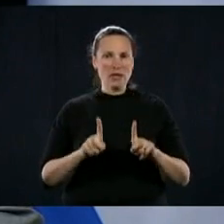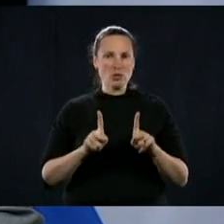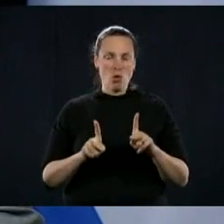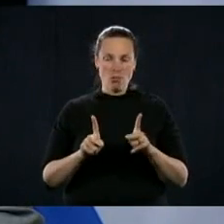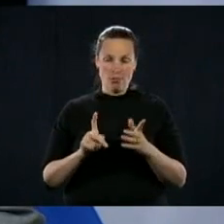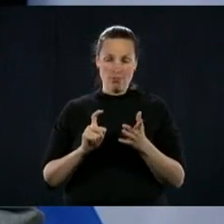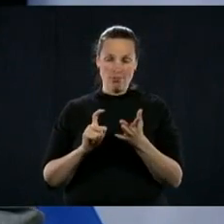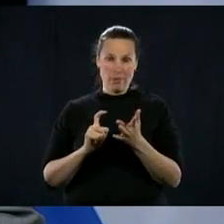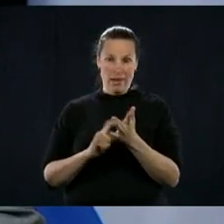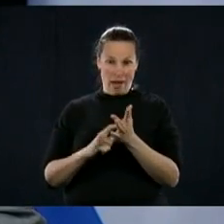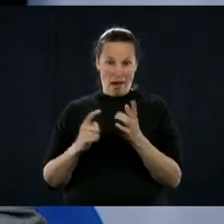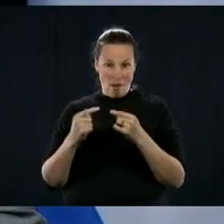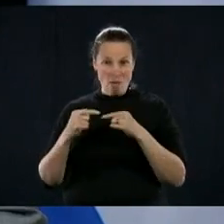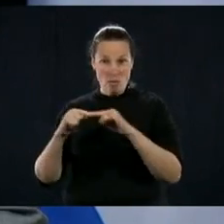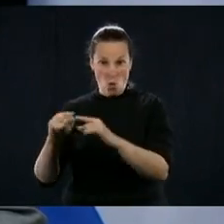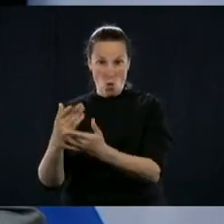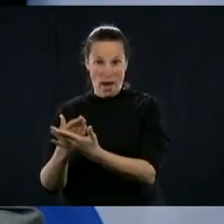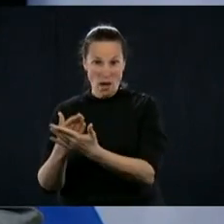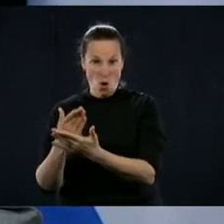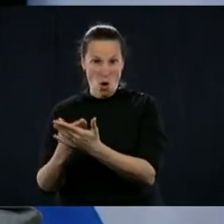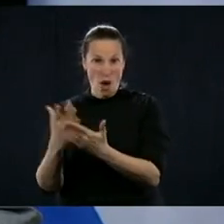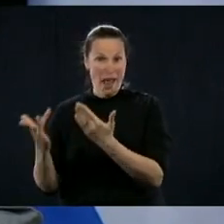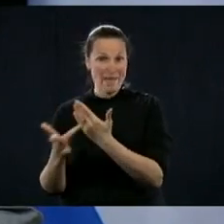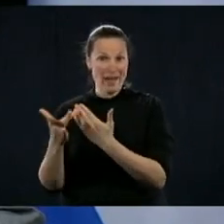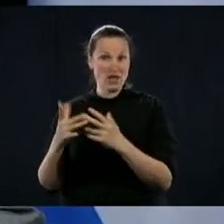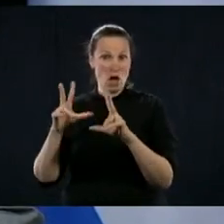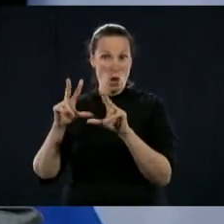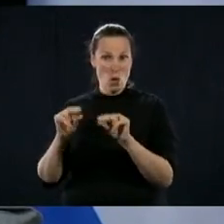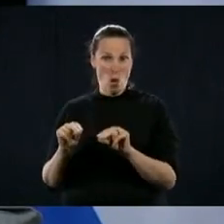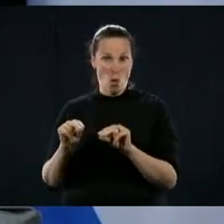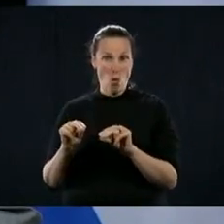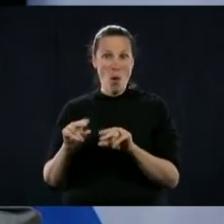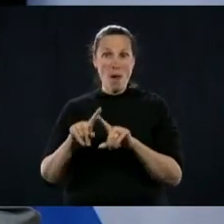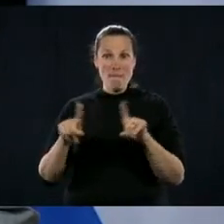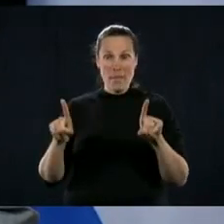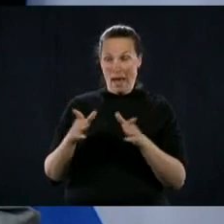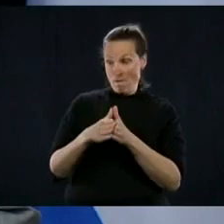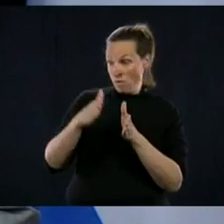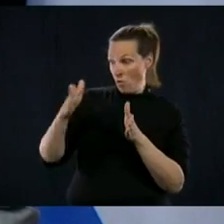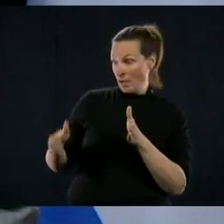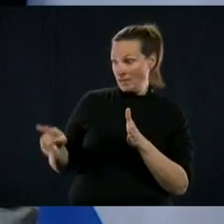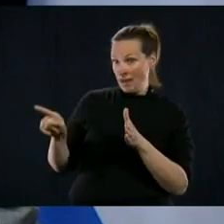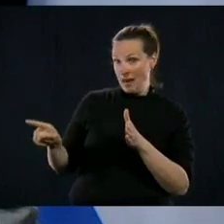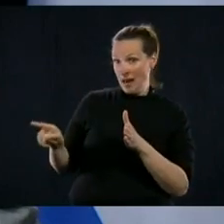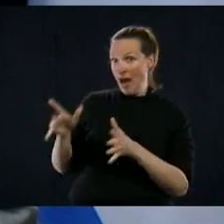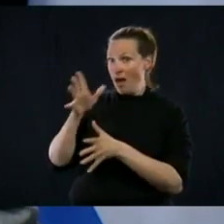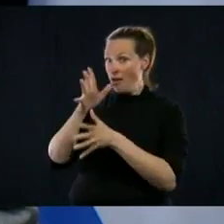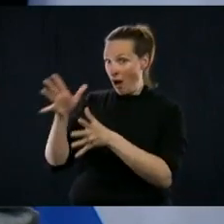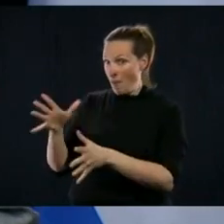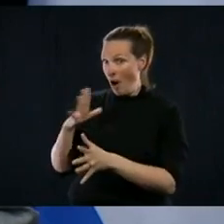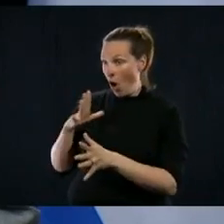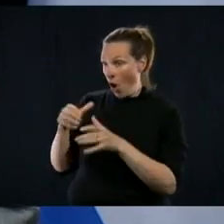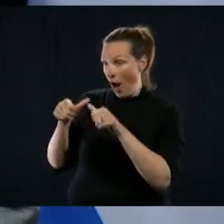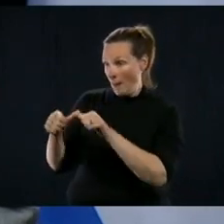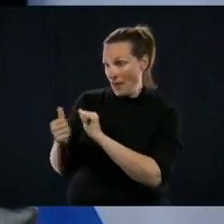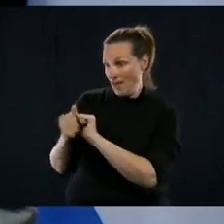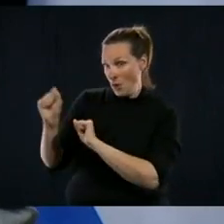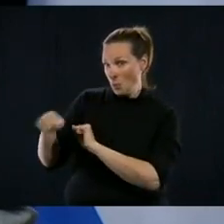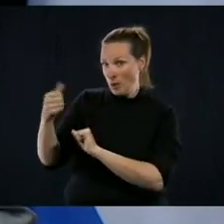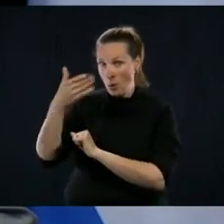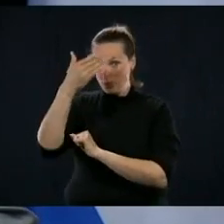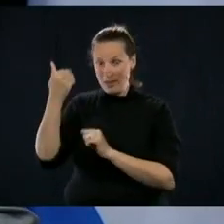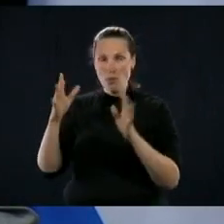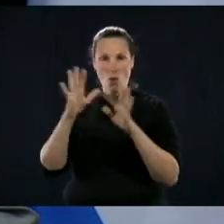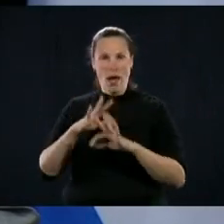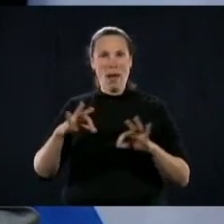that we know that the people who are going to be there are people who are not susceptible, whereas your neighbor, I don't know if he has a grandmother or not,